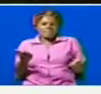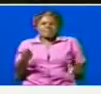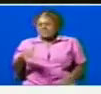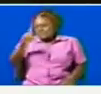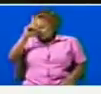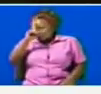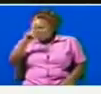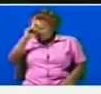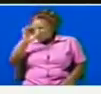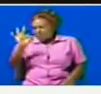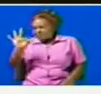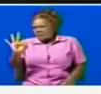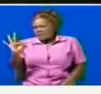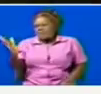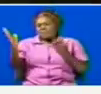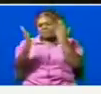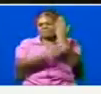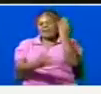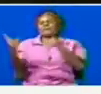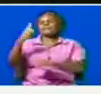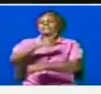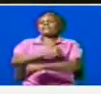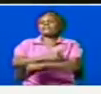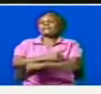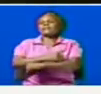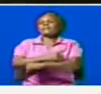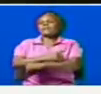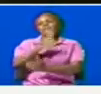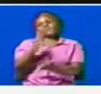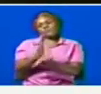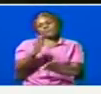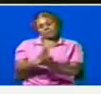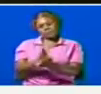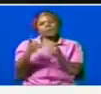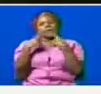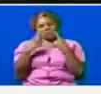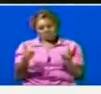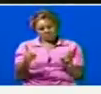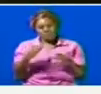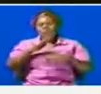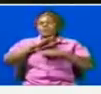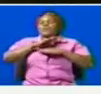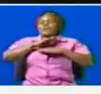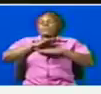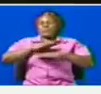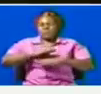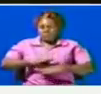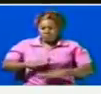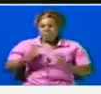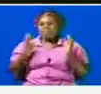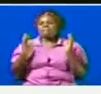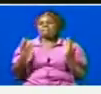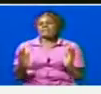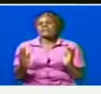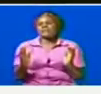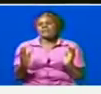very bad day as well, just like the rest. So definitely when that announcement came, it came as a huge surprise. And